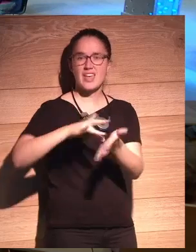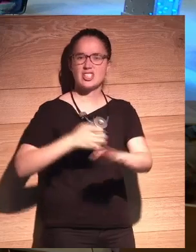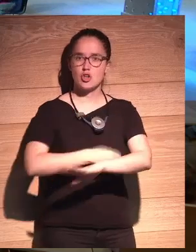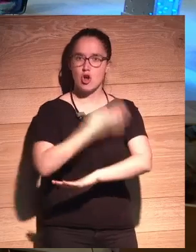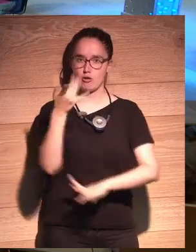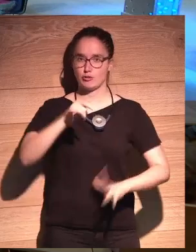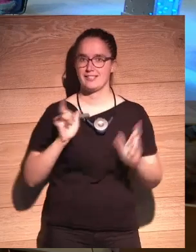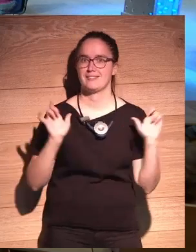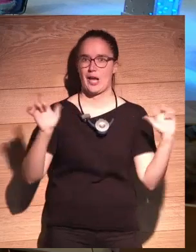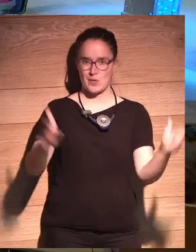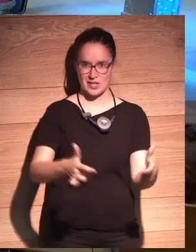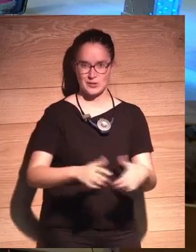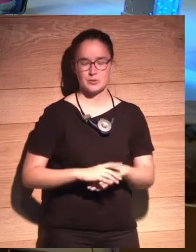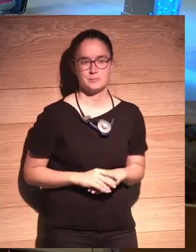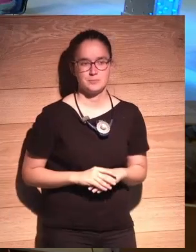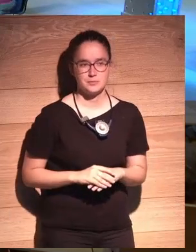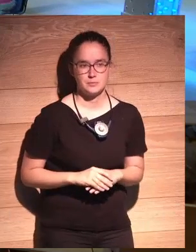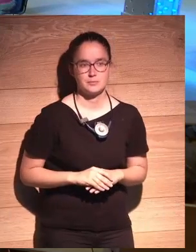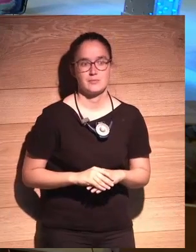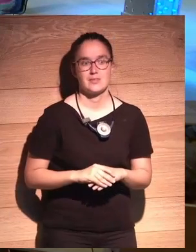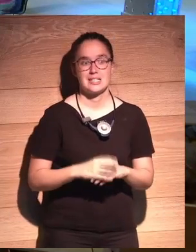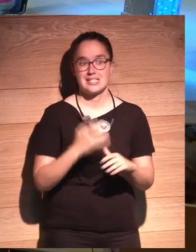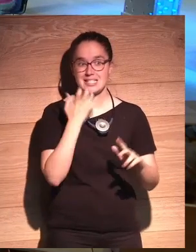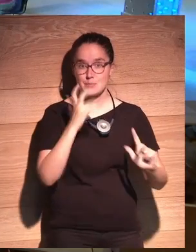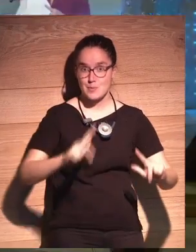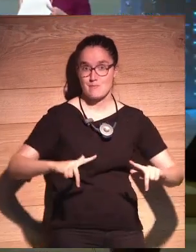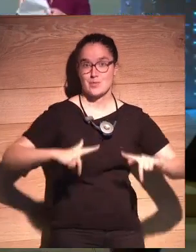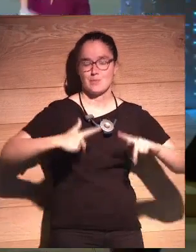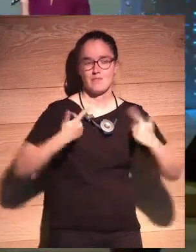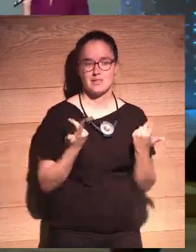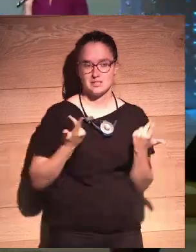and Sweden for the coordination of this encounter.